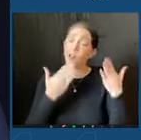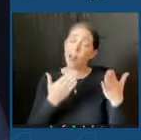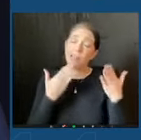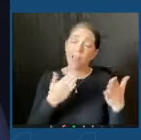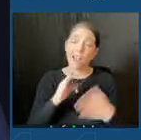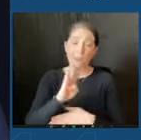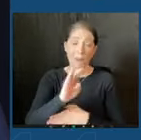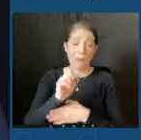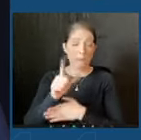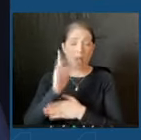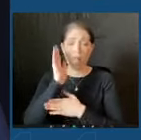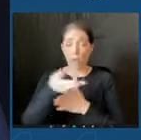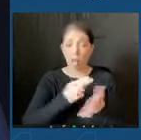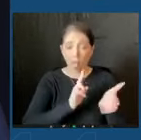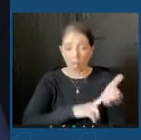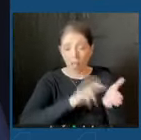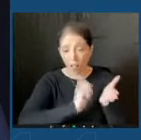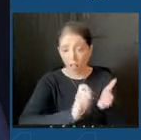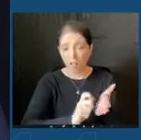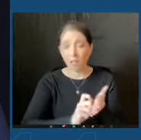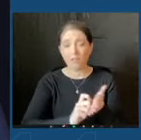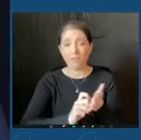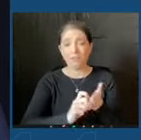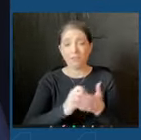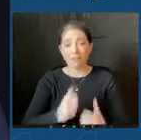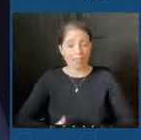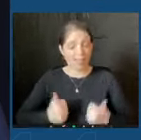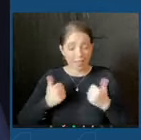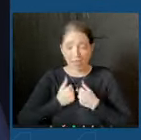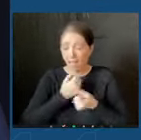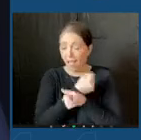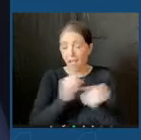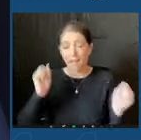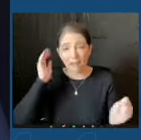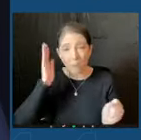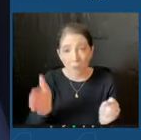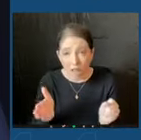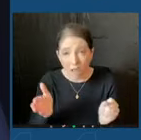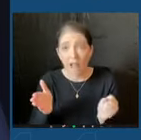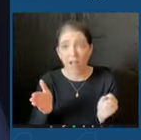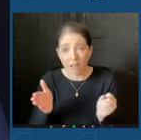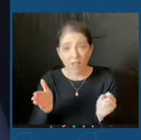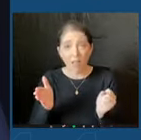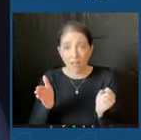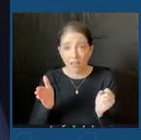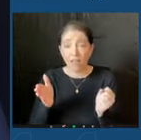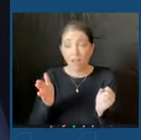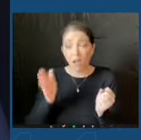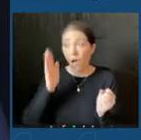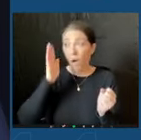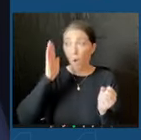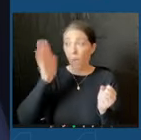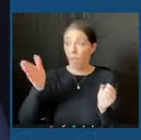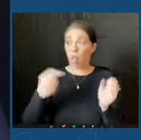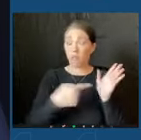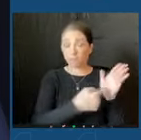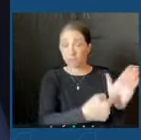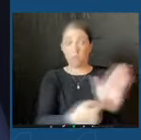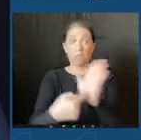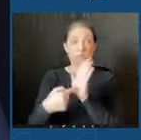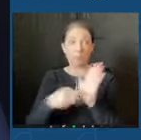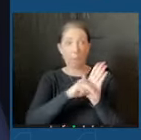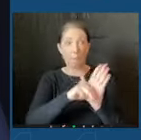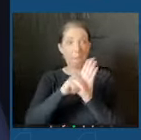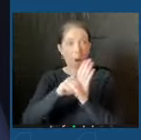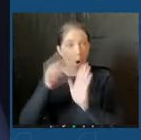going to save so many more lives. And it is going to be a beacon across the country that we